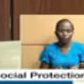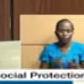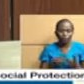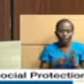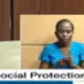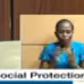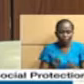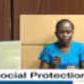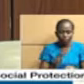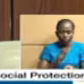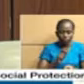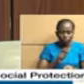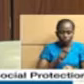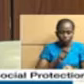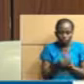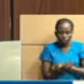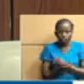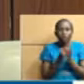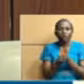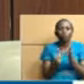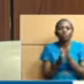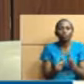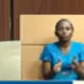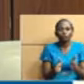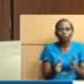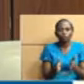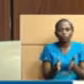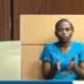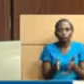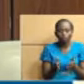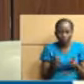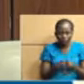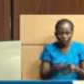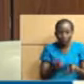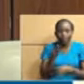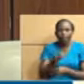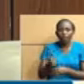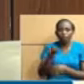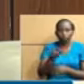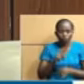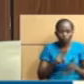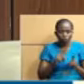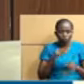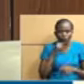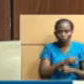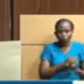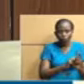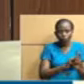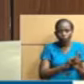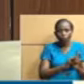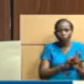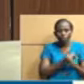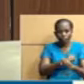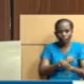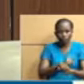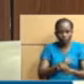redefine, have a relook even at the national social protection policy itself. It